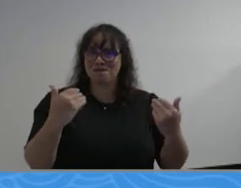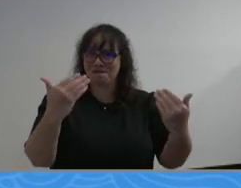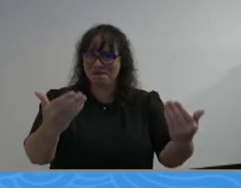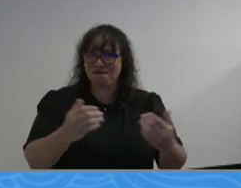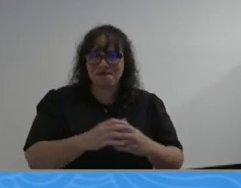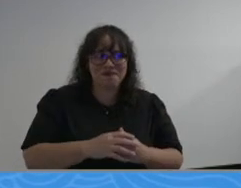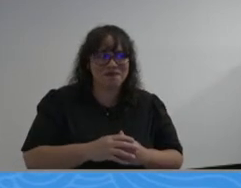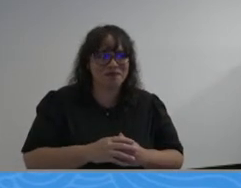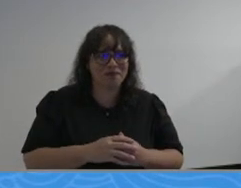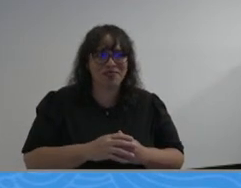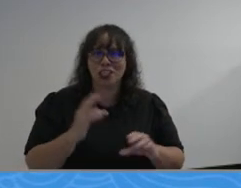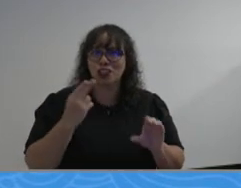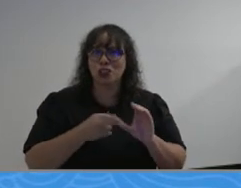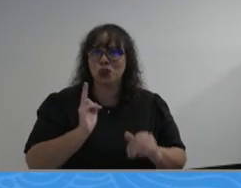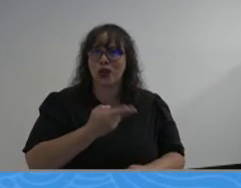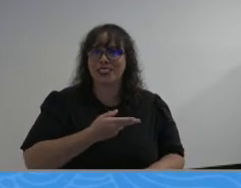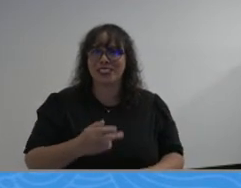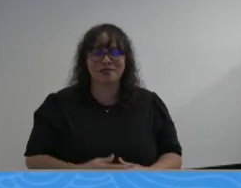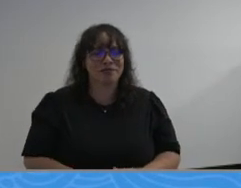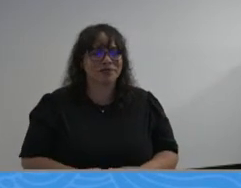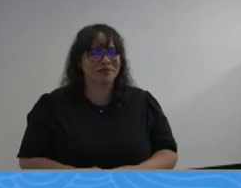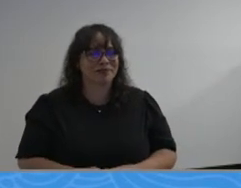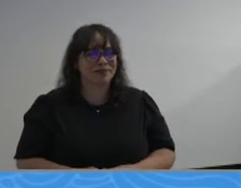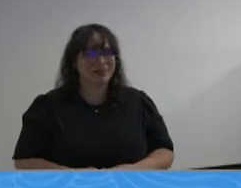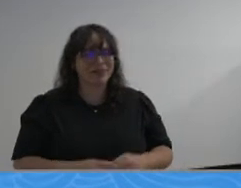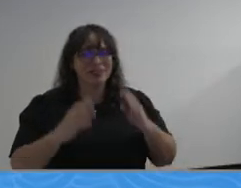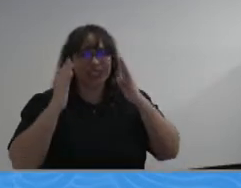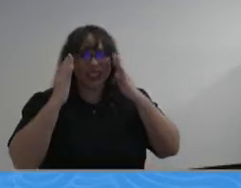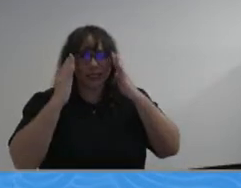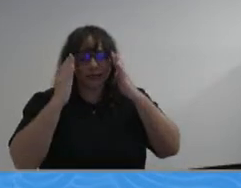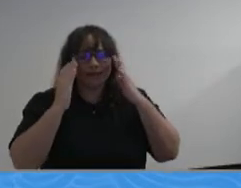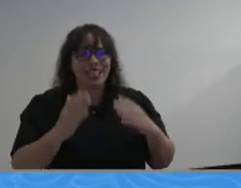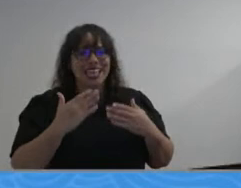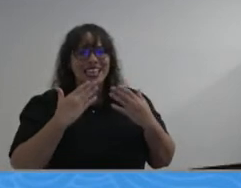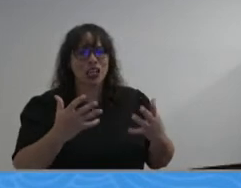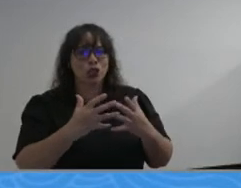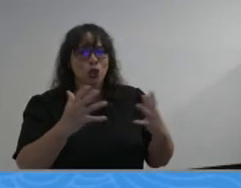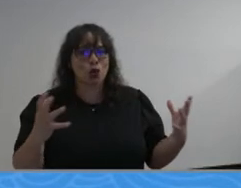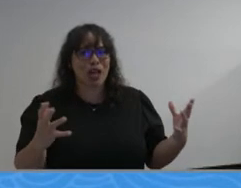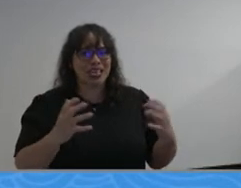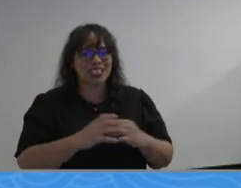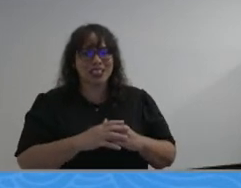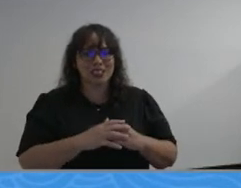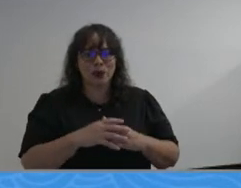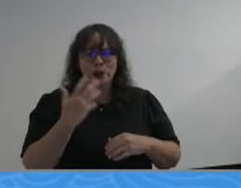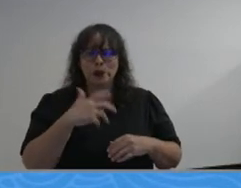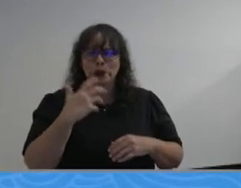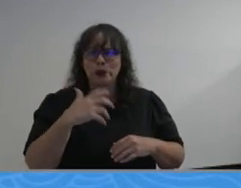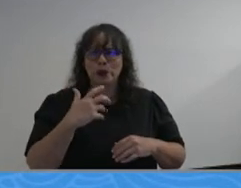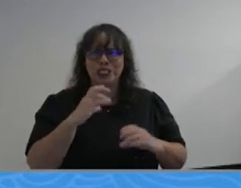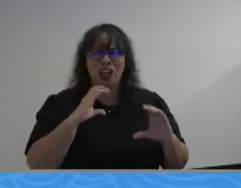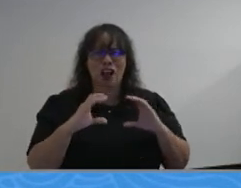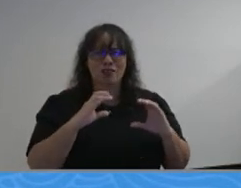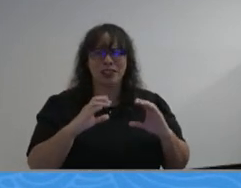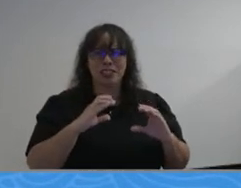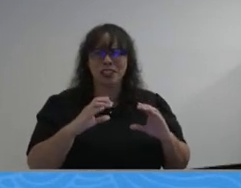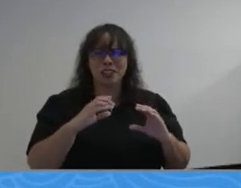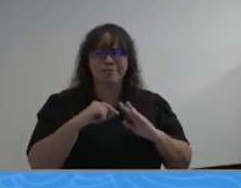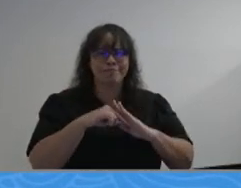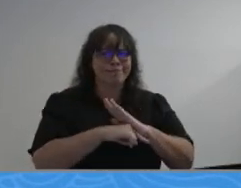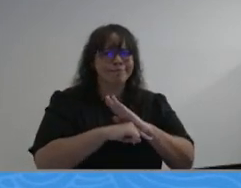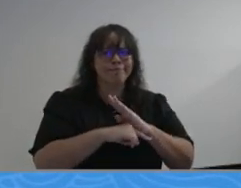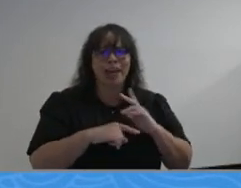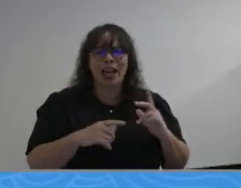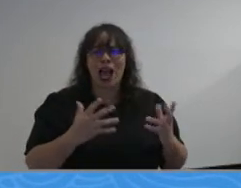Howard, please join us. Thank you so much. This was a rich conversation. And I want to